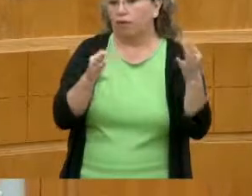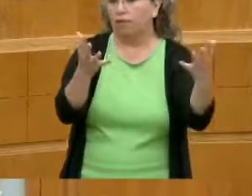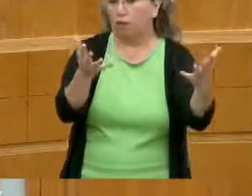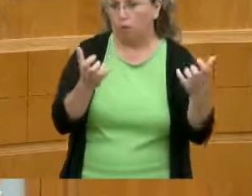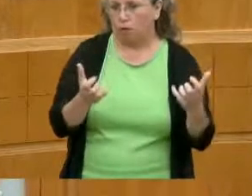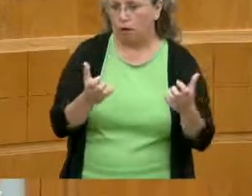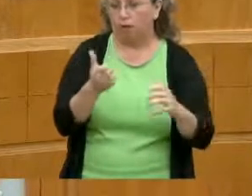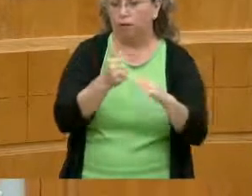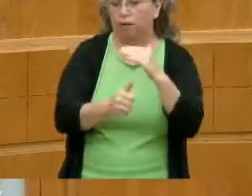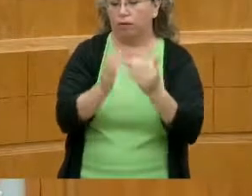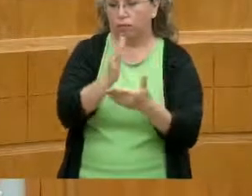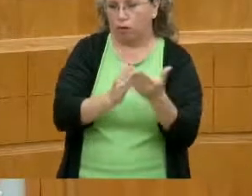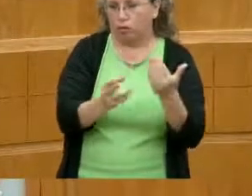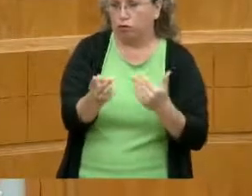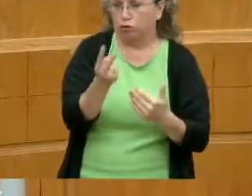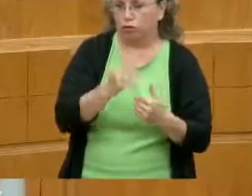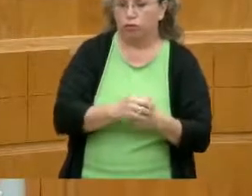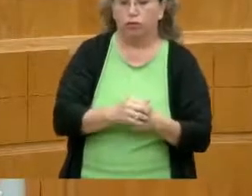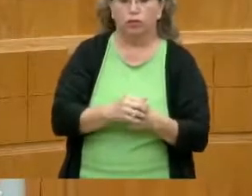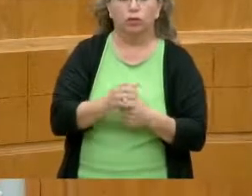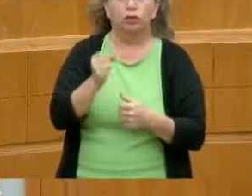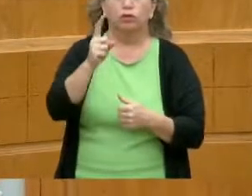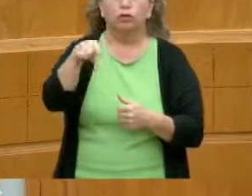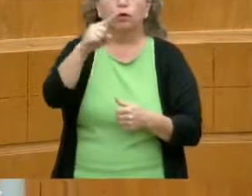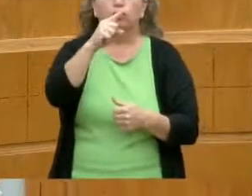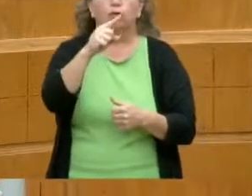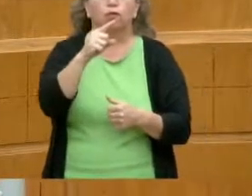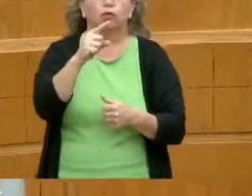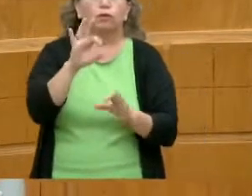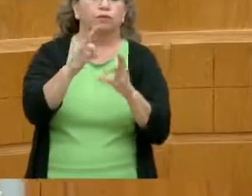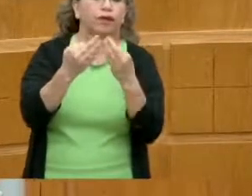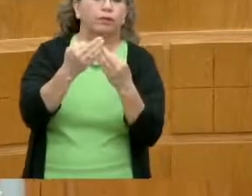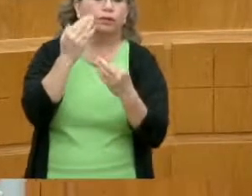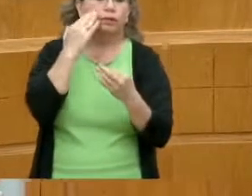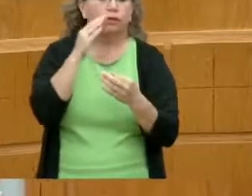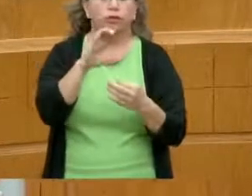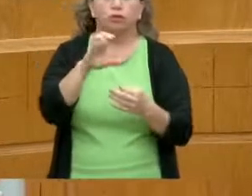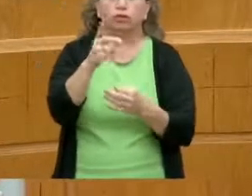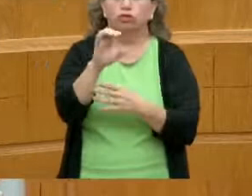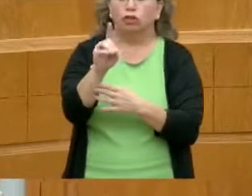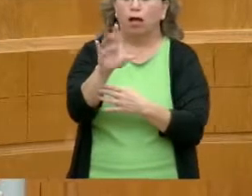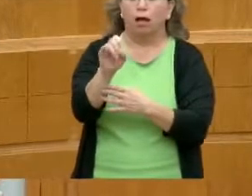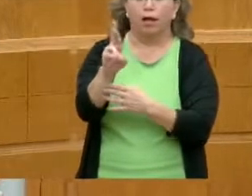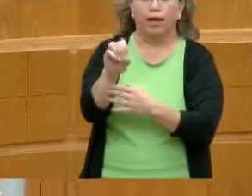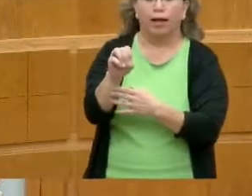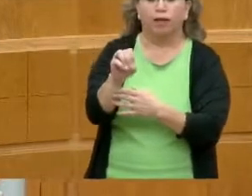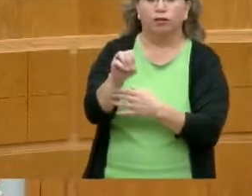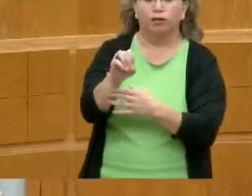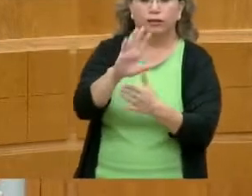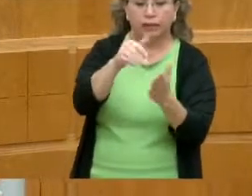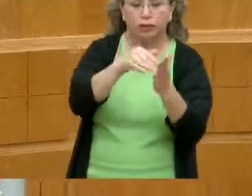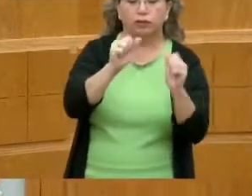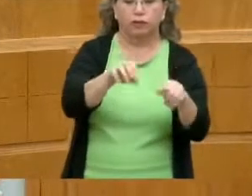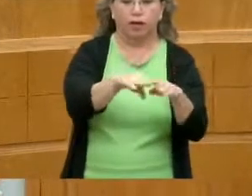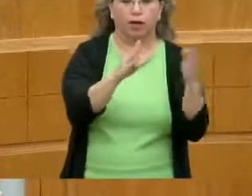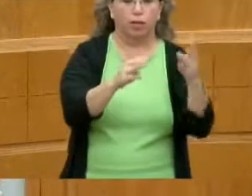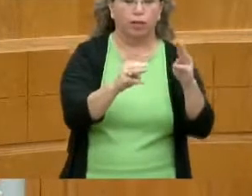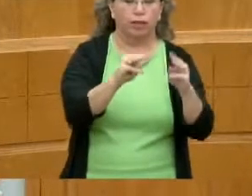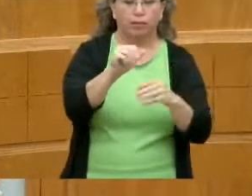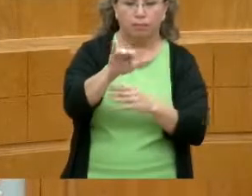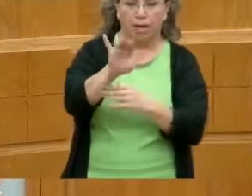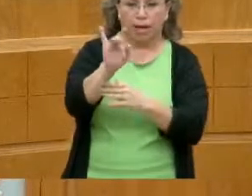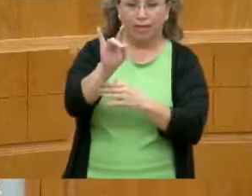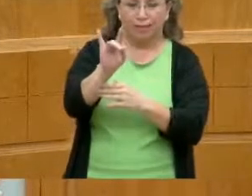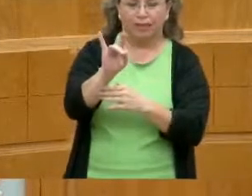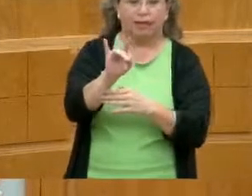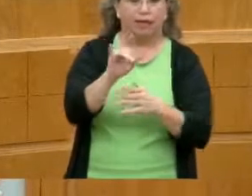2. And so for the working families out here, this is an important one. Child care centers can open May 18th. They have been